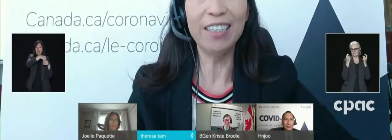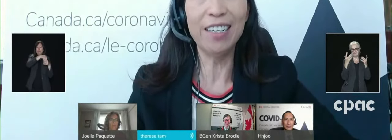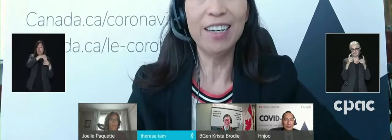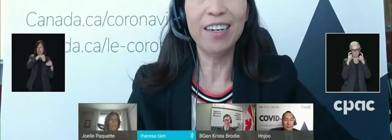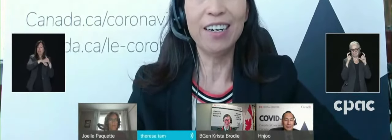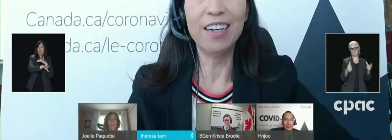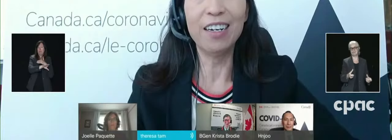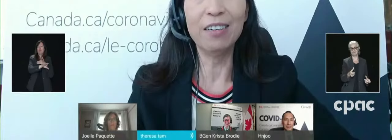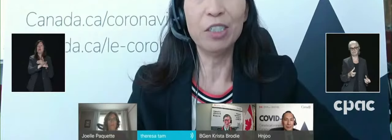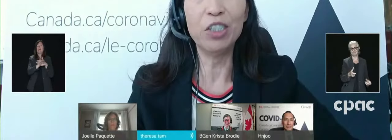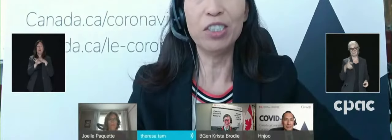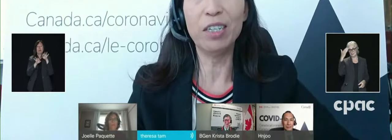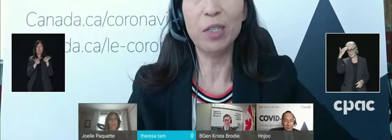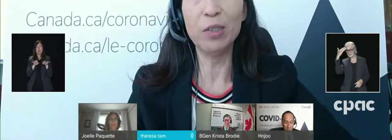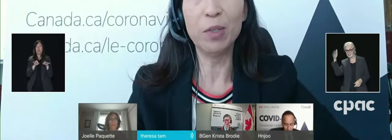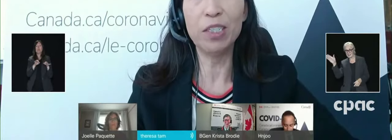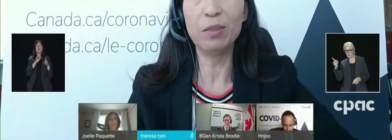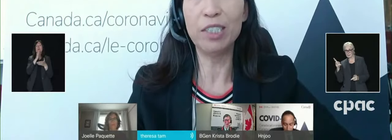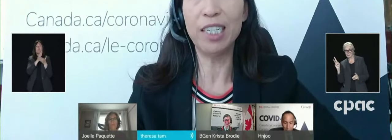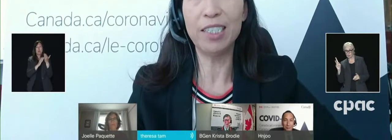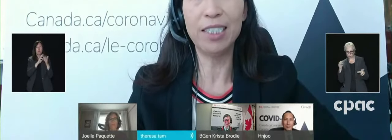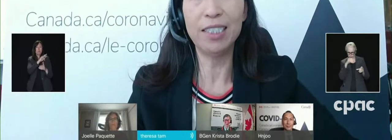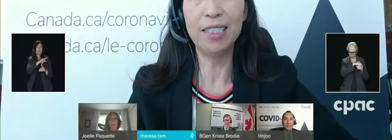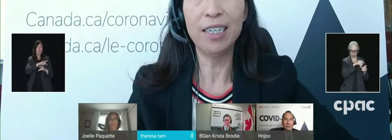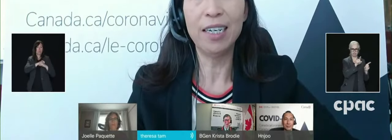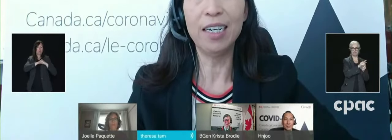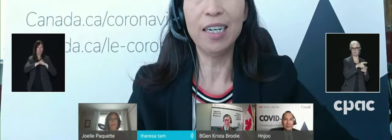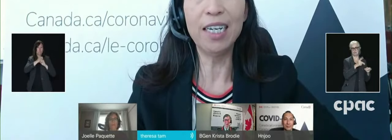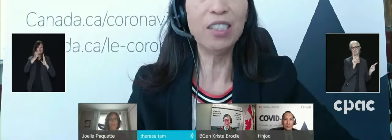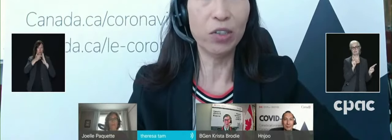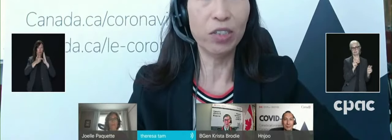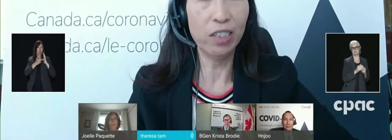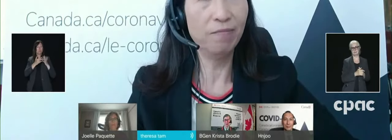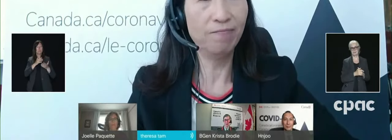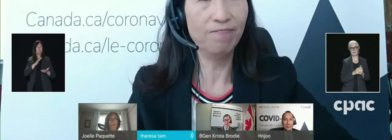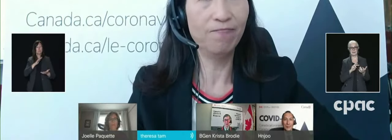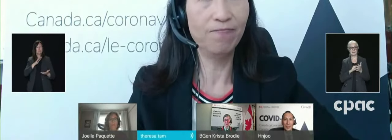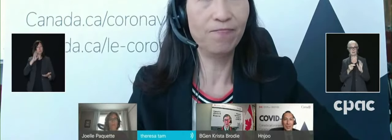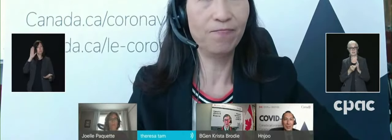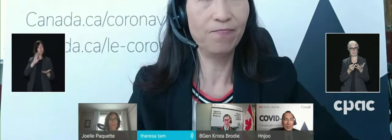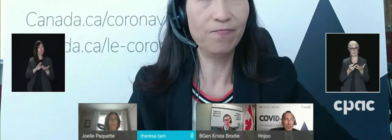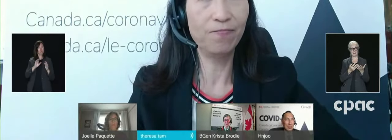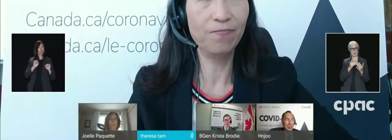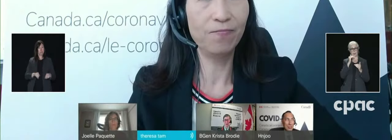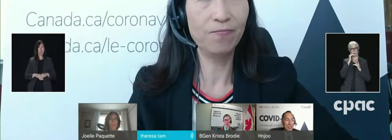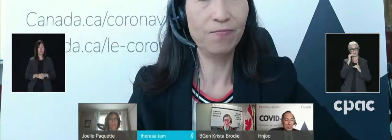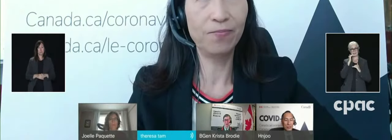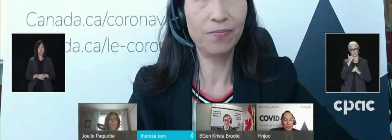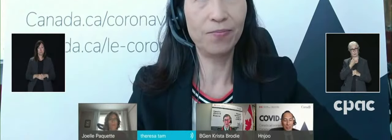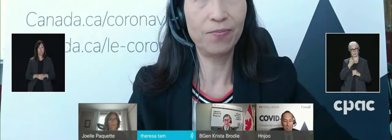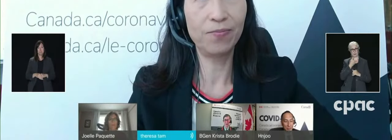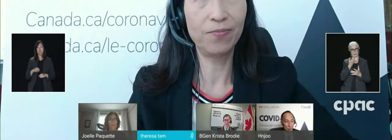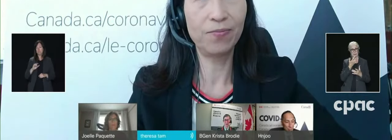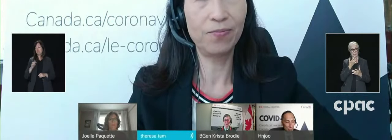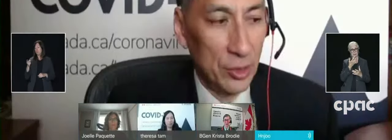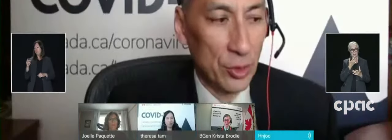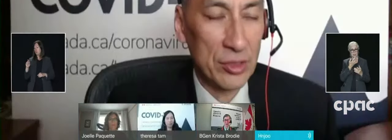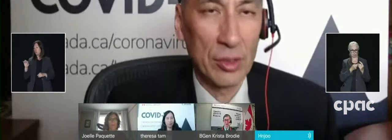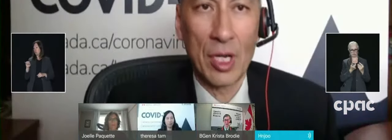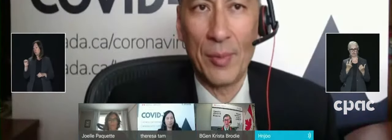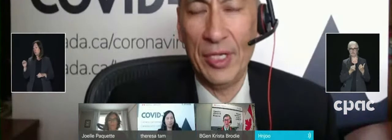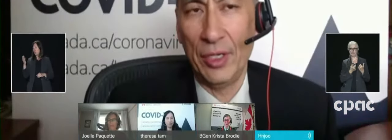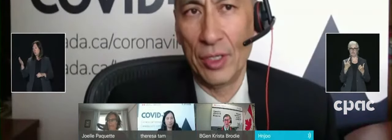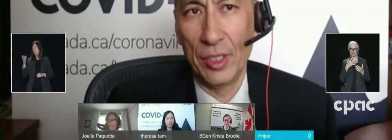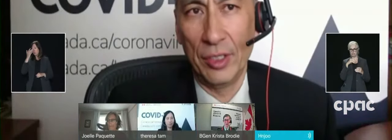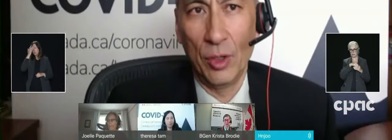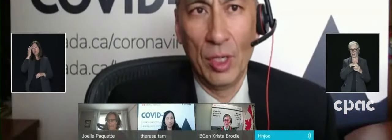you can reduce some of those personal protections indoors. It's Dr. Njoo. I guess, Marika, you're